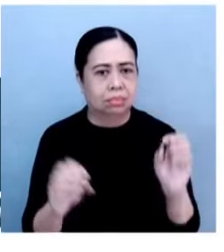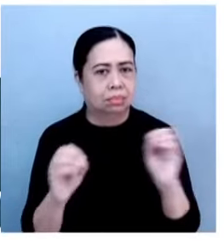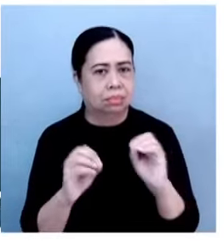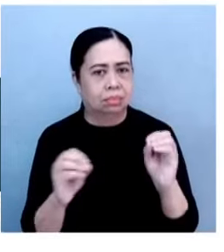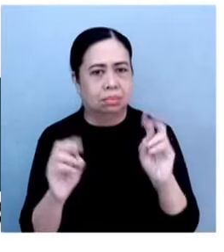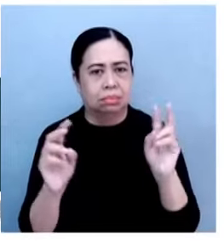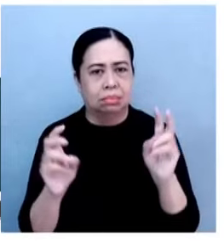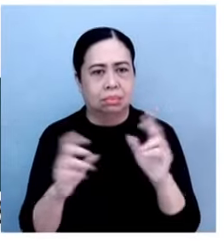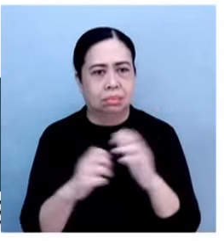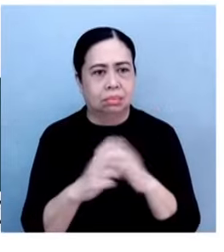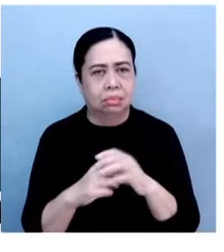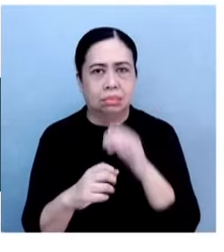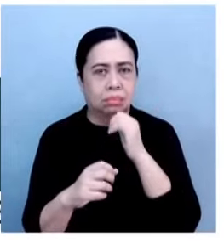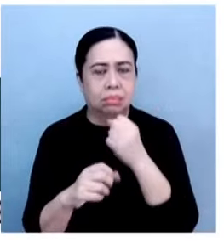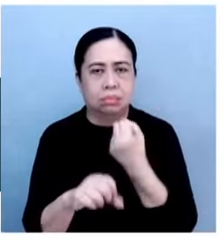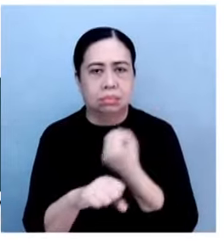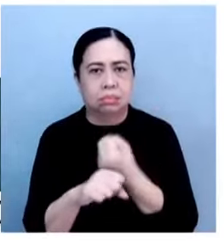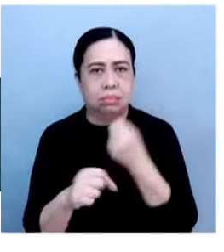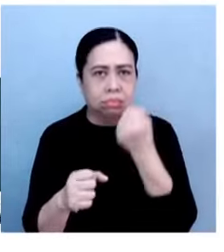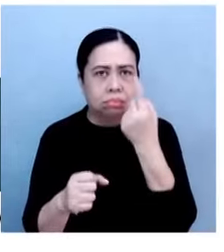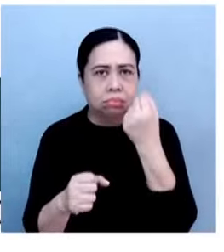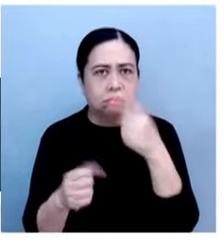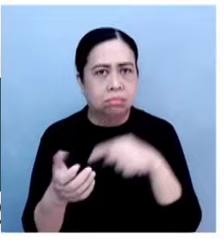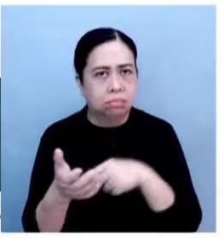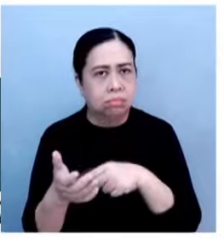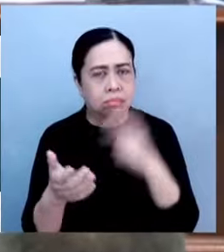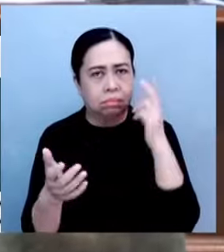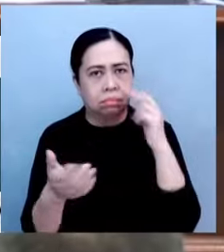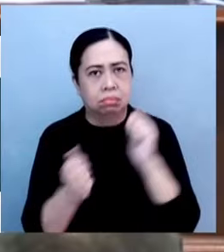hindi sila nahirapan sa pag-intindi ng joint voting.